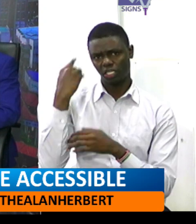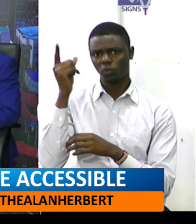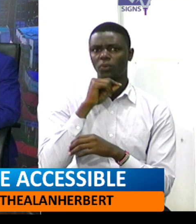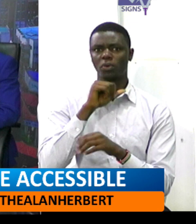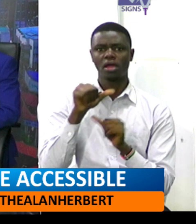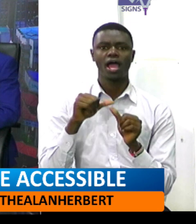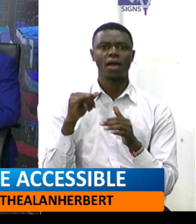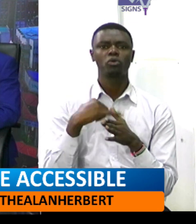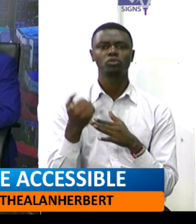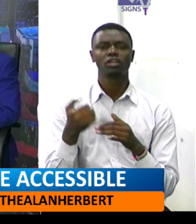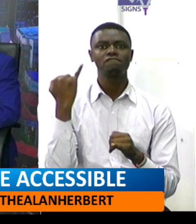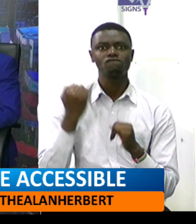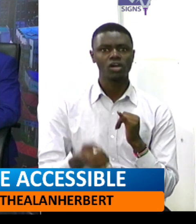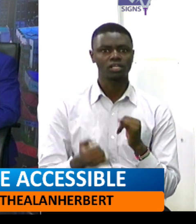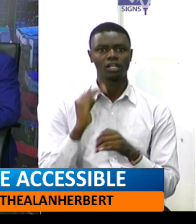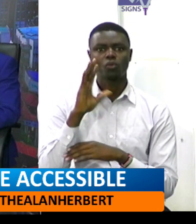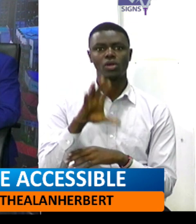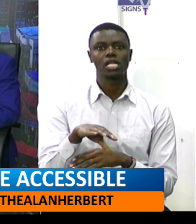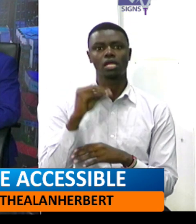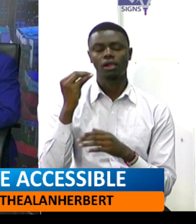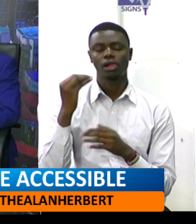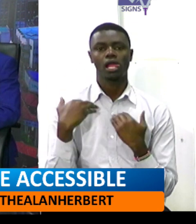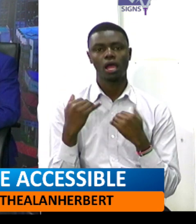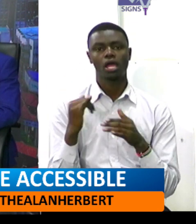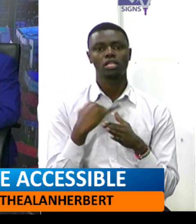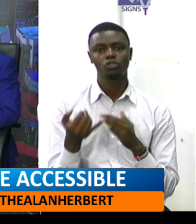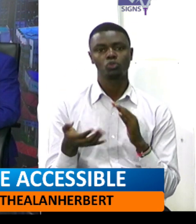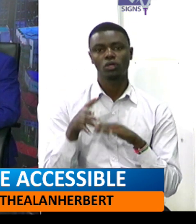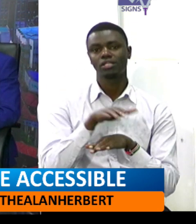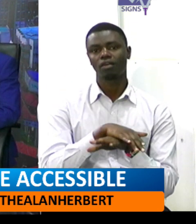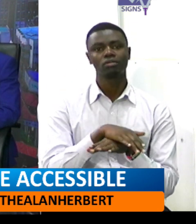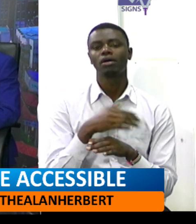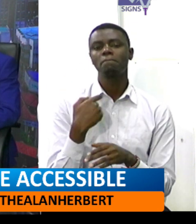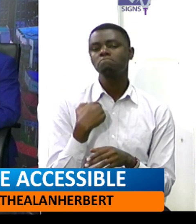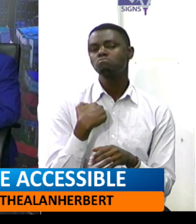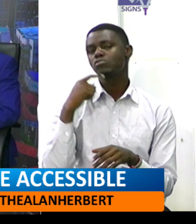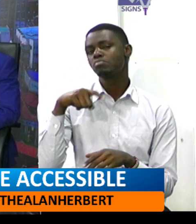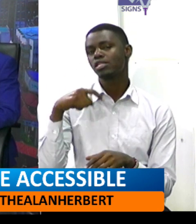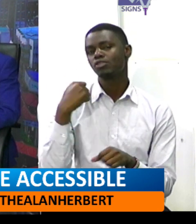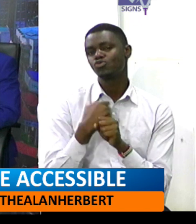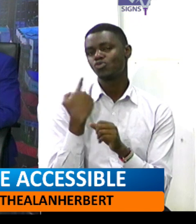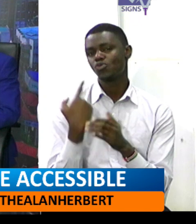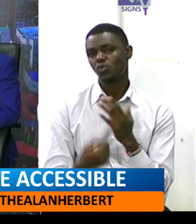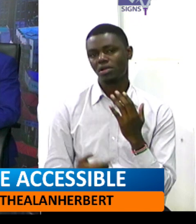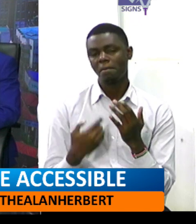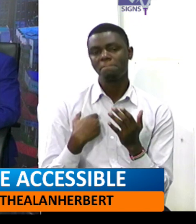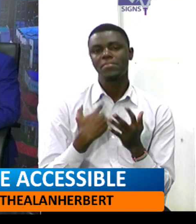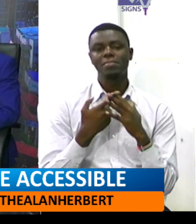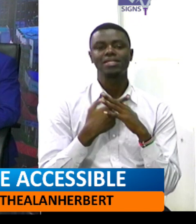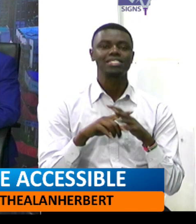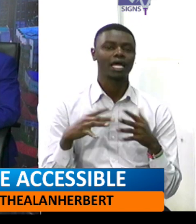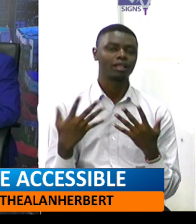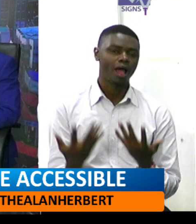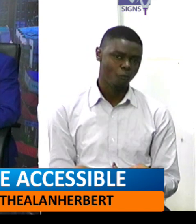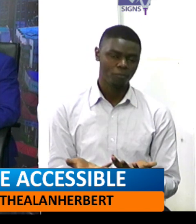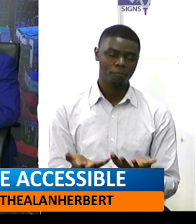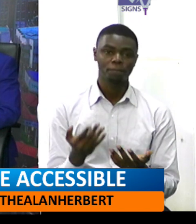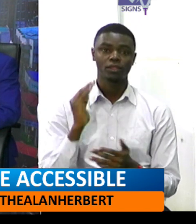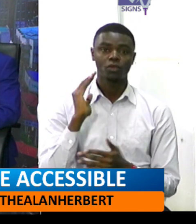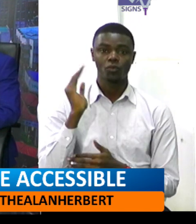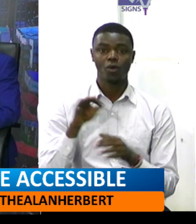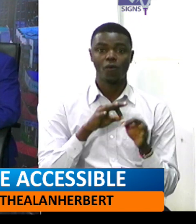insurance, and finally I'm going to take a health insurance cover. What do I need to do, and how do I start on this journey? And we're going to